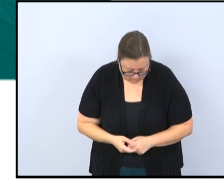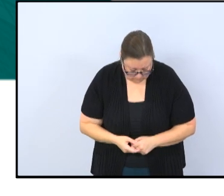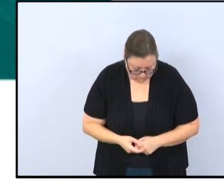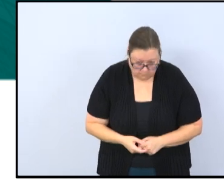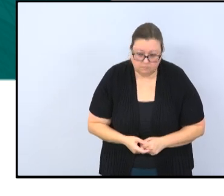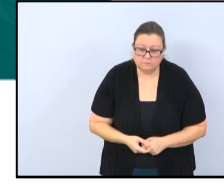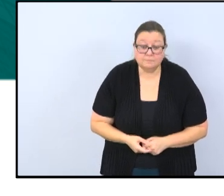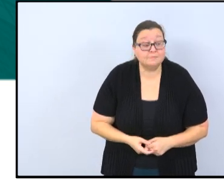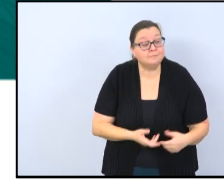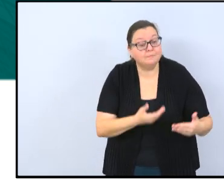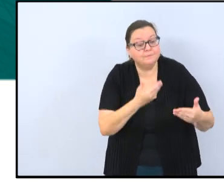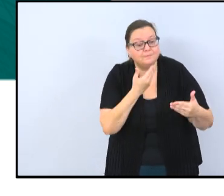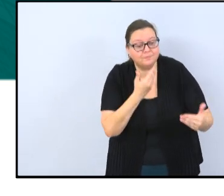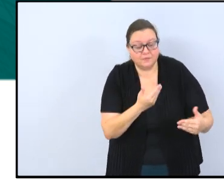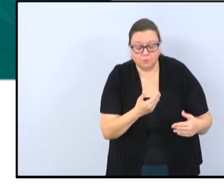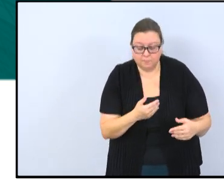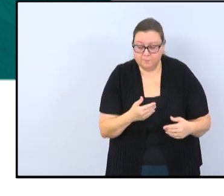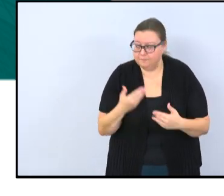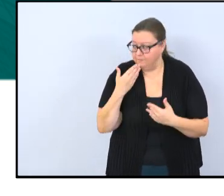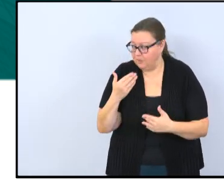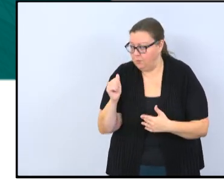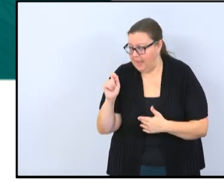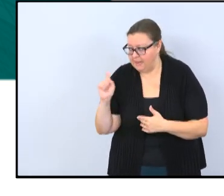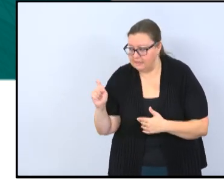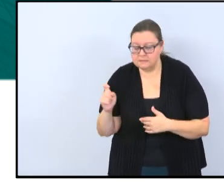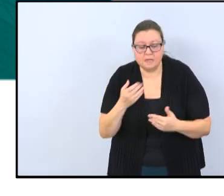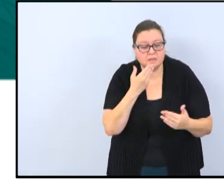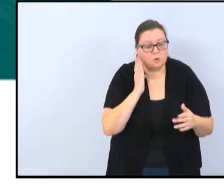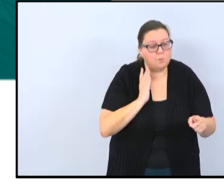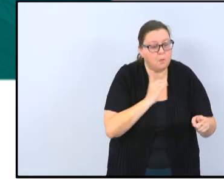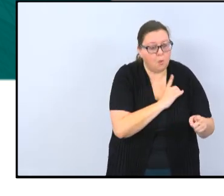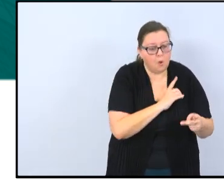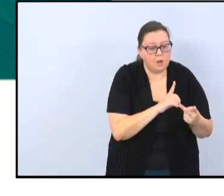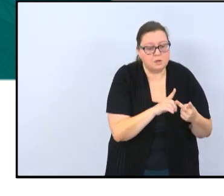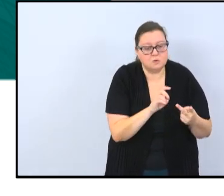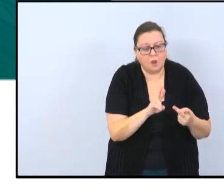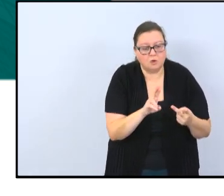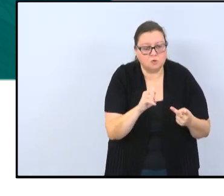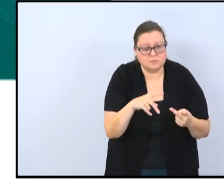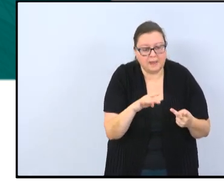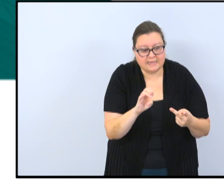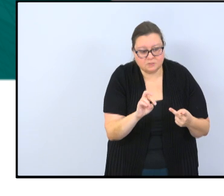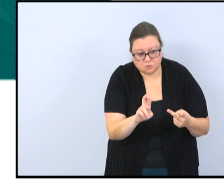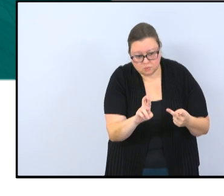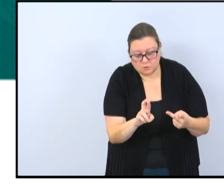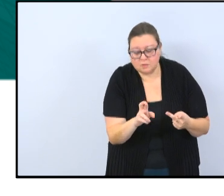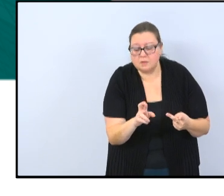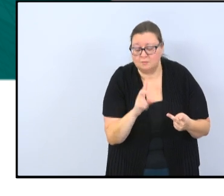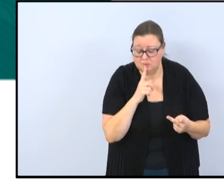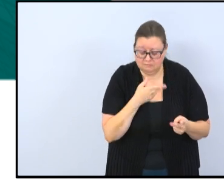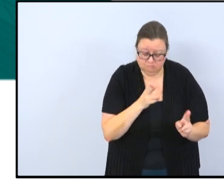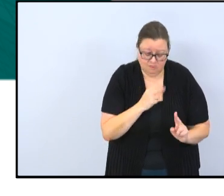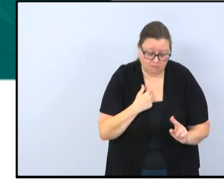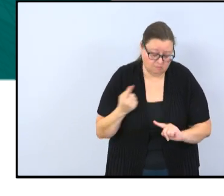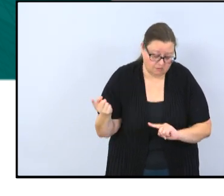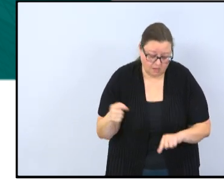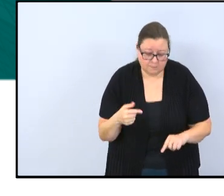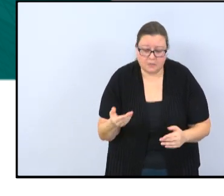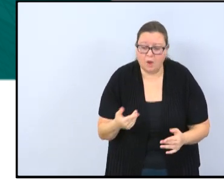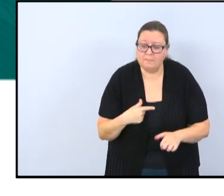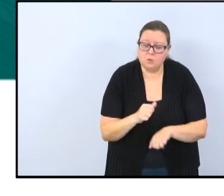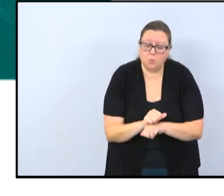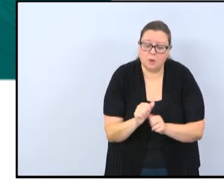Thank you, Alex. Thank you, the board, Dr. Spicer. It's a privilege to be here. I've been working